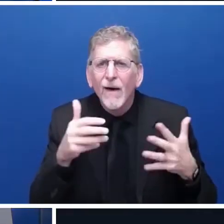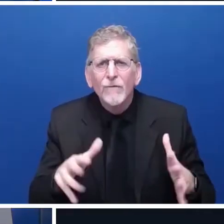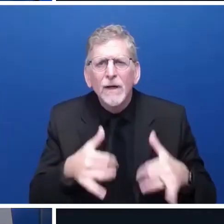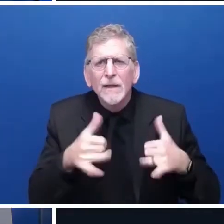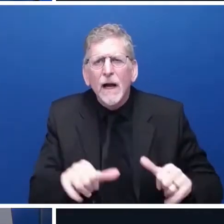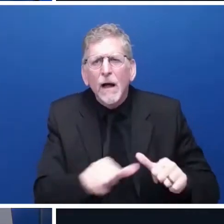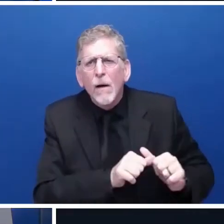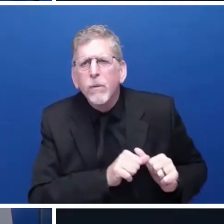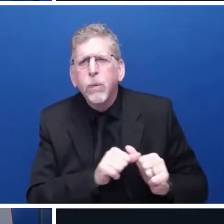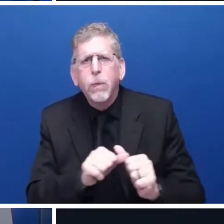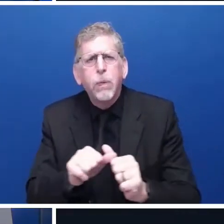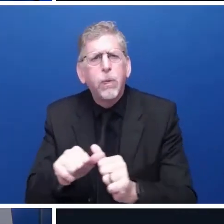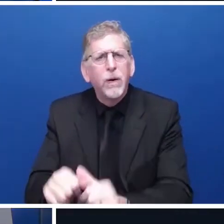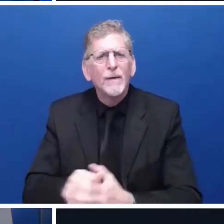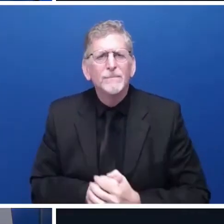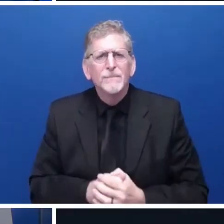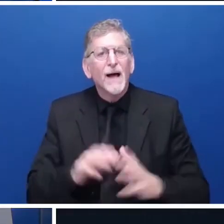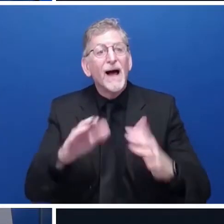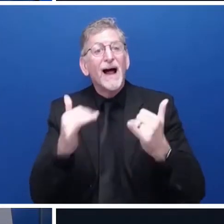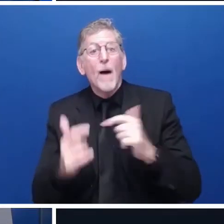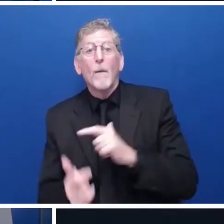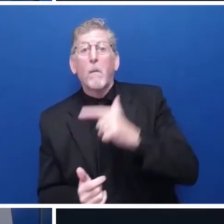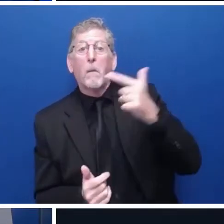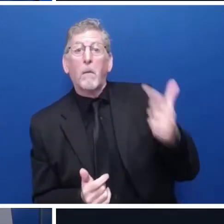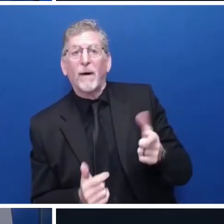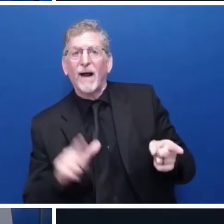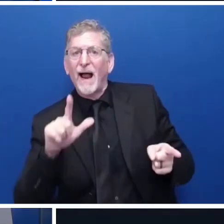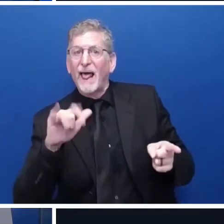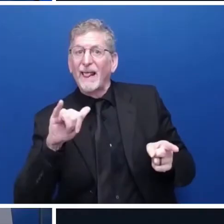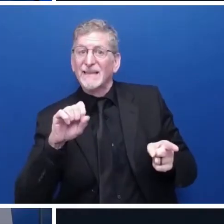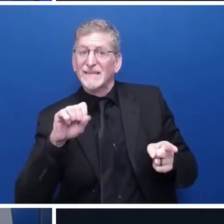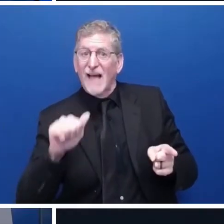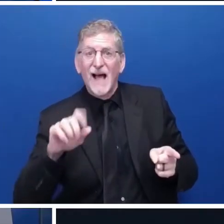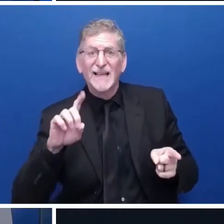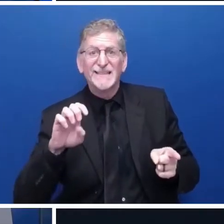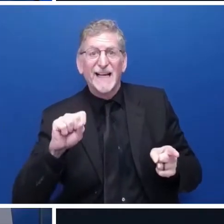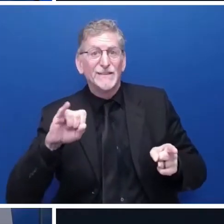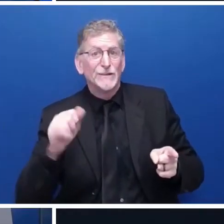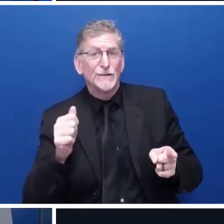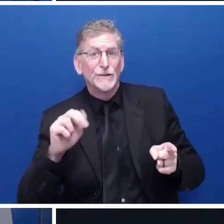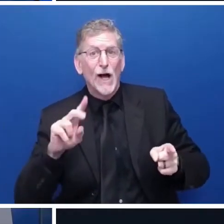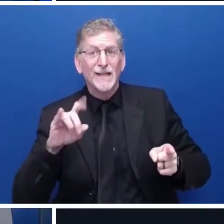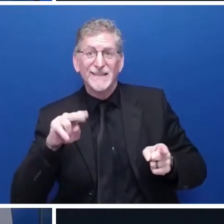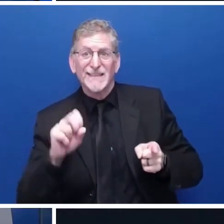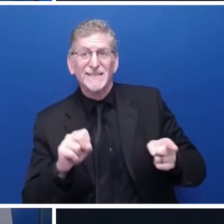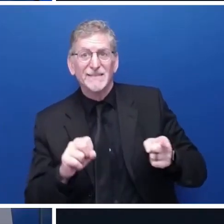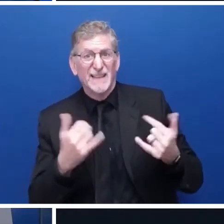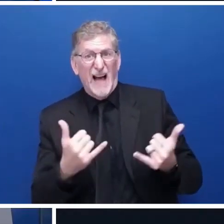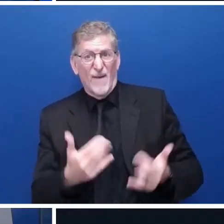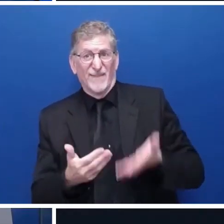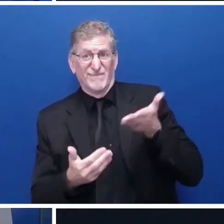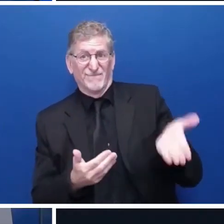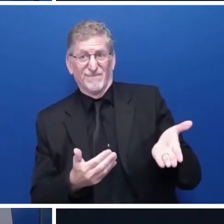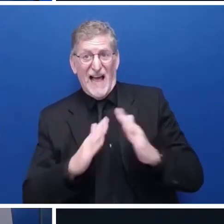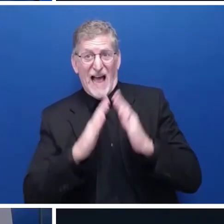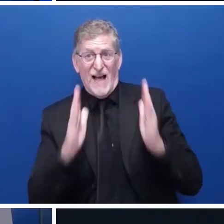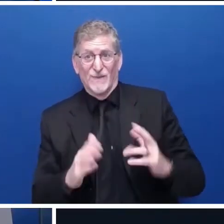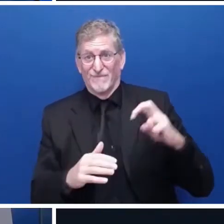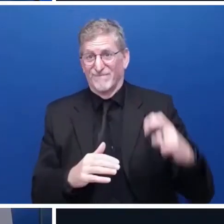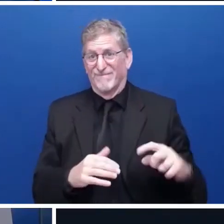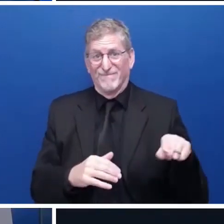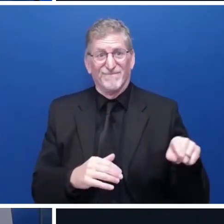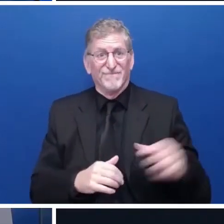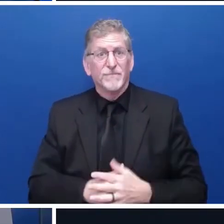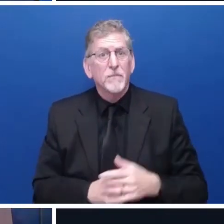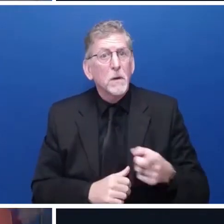chamber. Lisa, what are you seeing and hearing there? We just saw members of the cabinet. We saw the White House Chief of Staff, Susie Wiles, make her way in. We should point